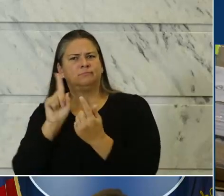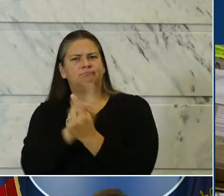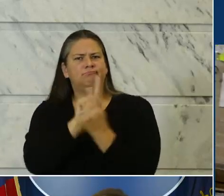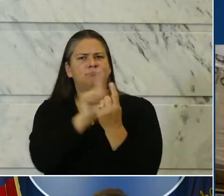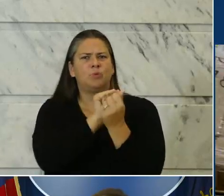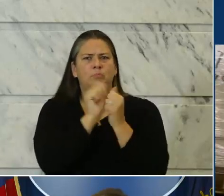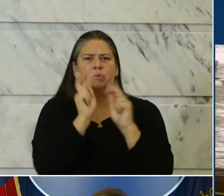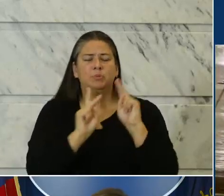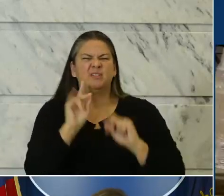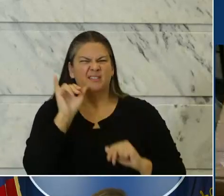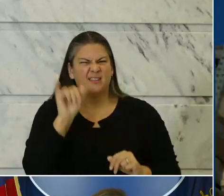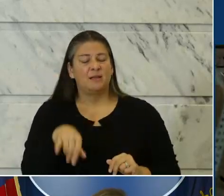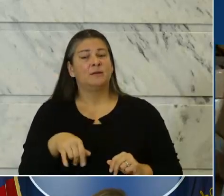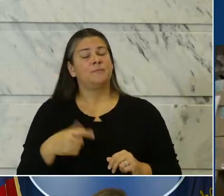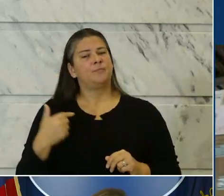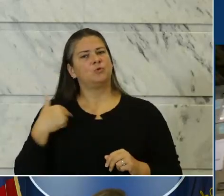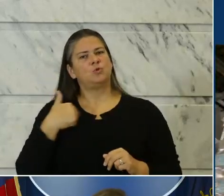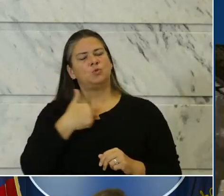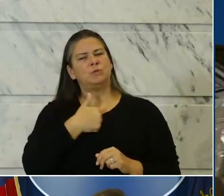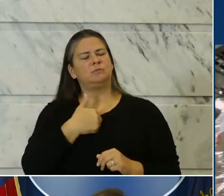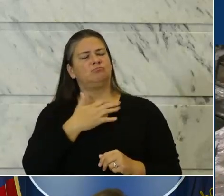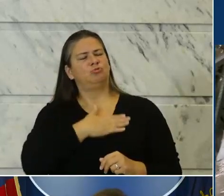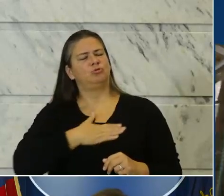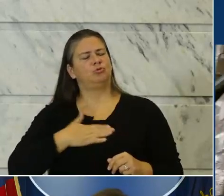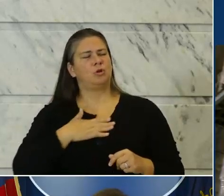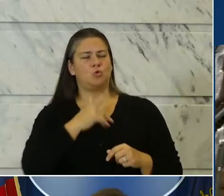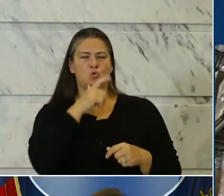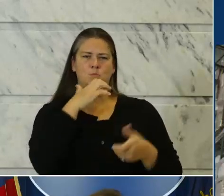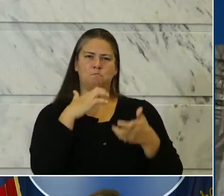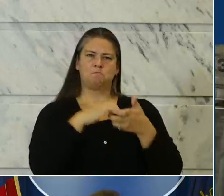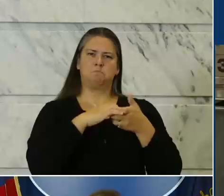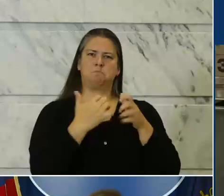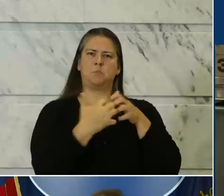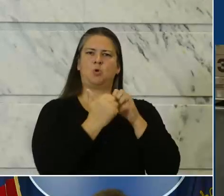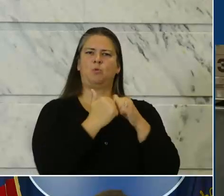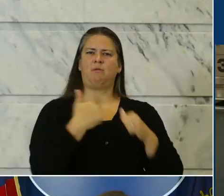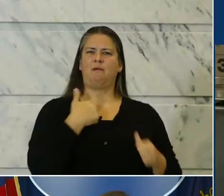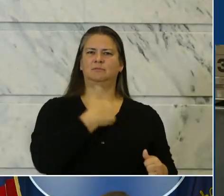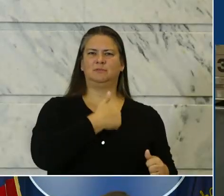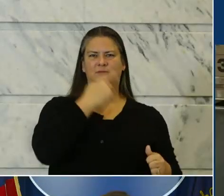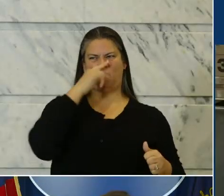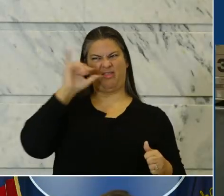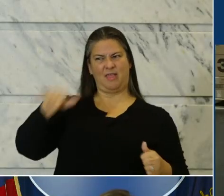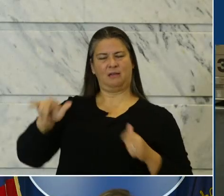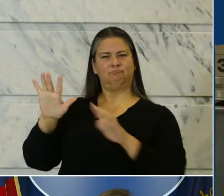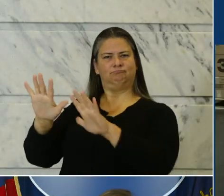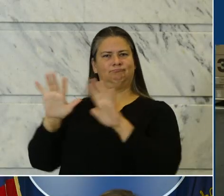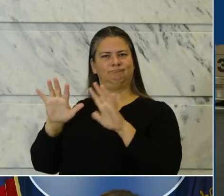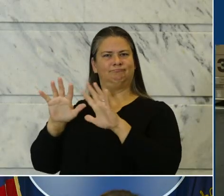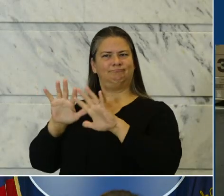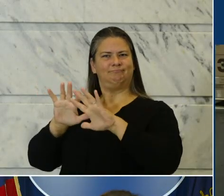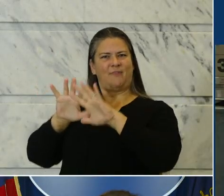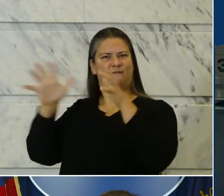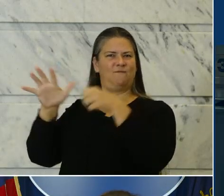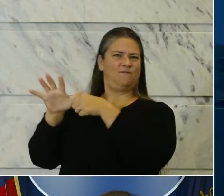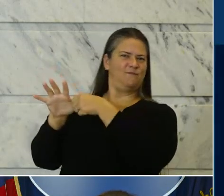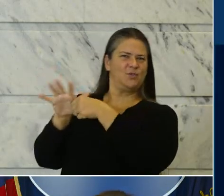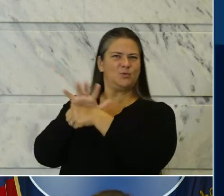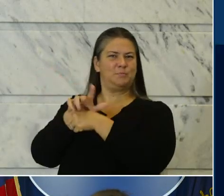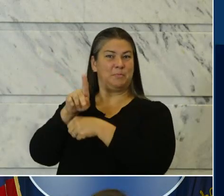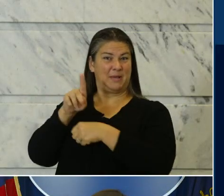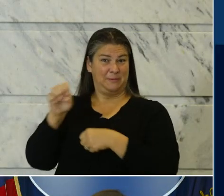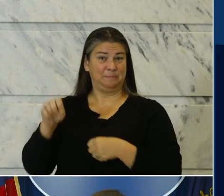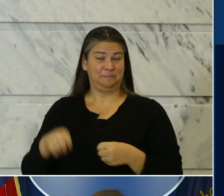and everyday Kentuckians who contributed to make sure that we could reach this point. And last but not least, we're going to